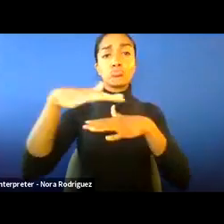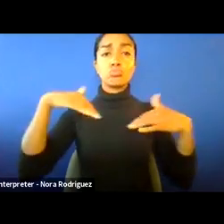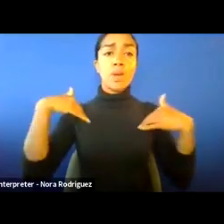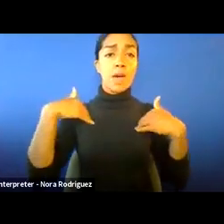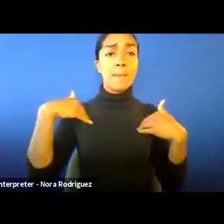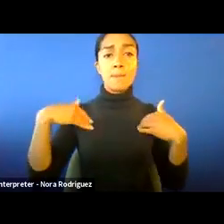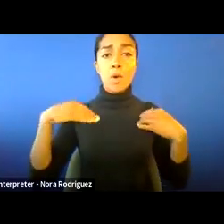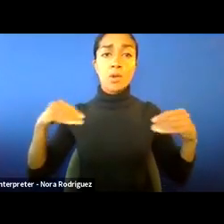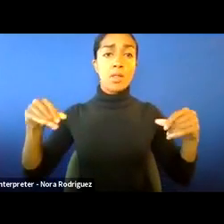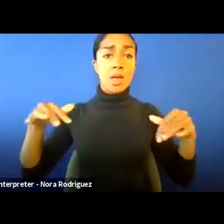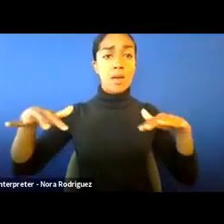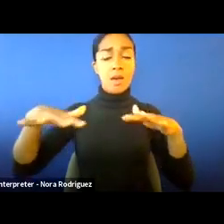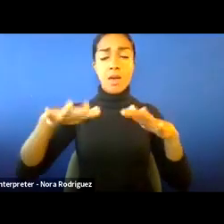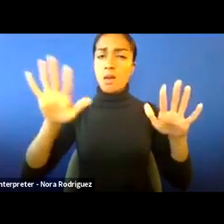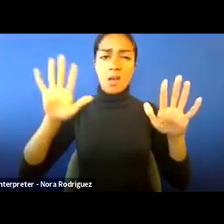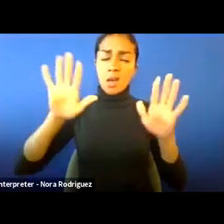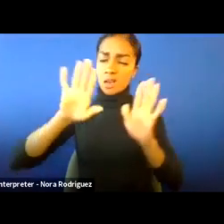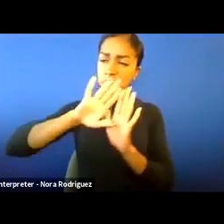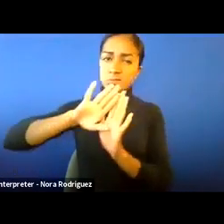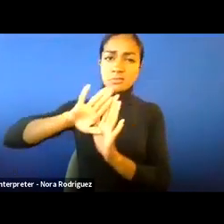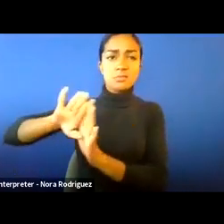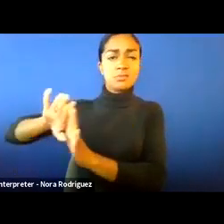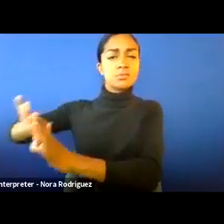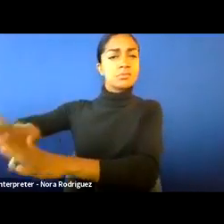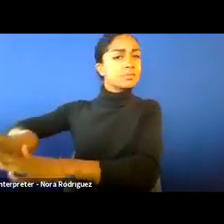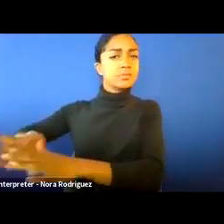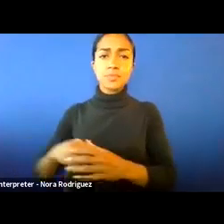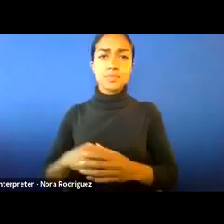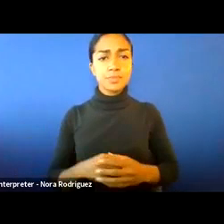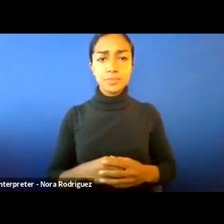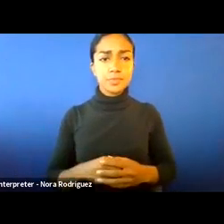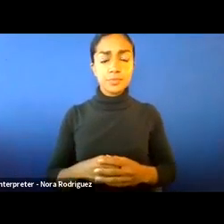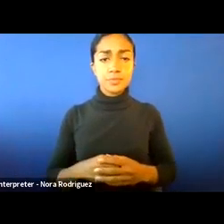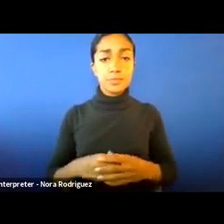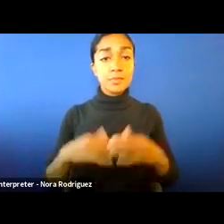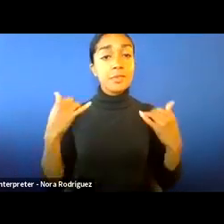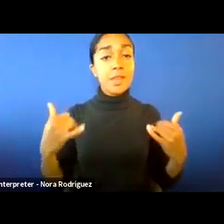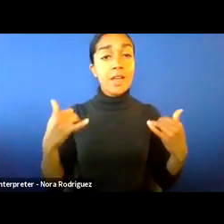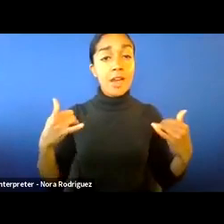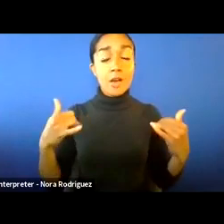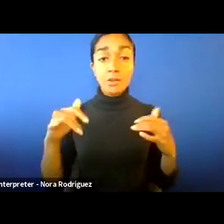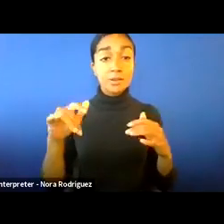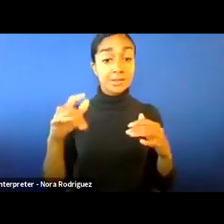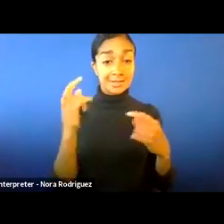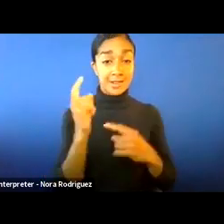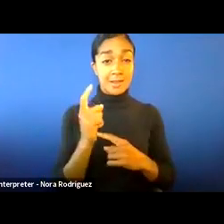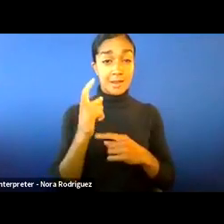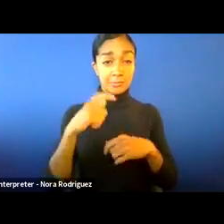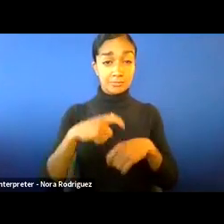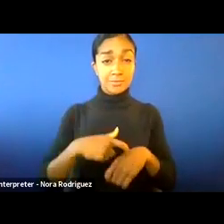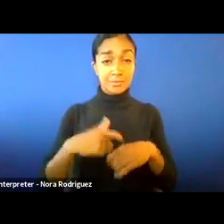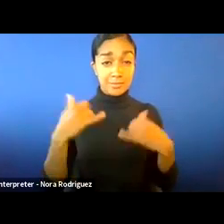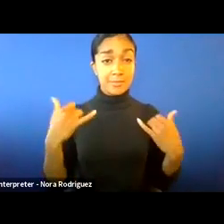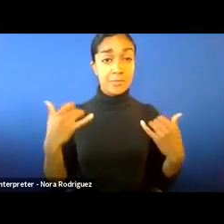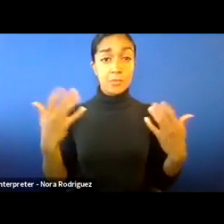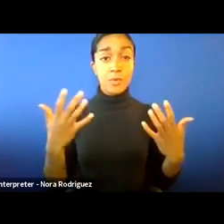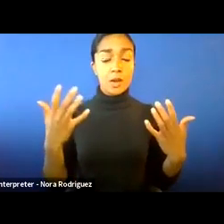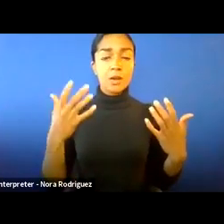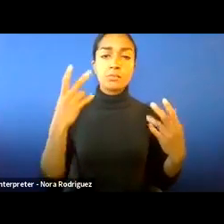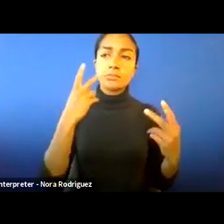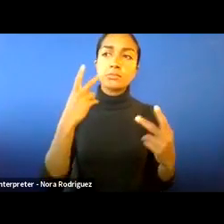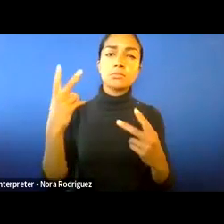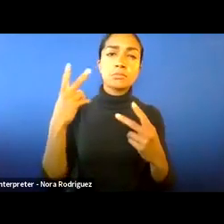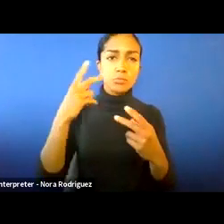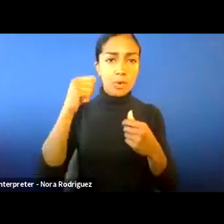on this planet and the waters and the air. And it is time for us to instead remember that we